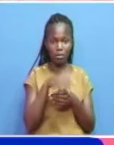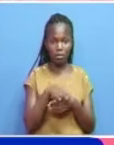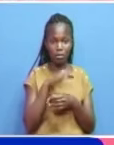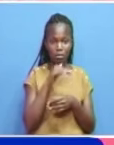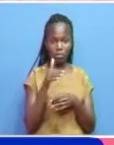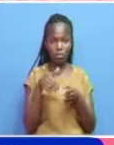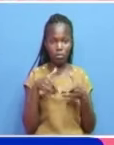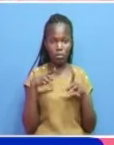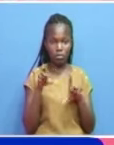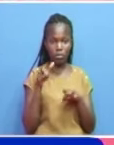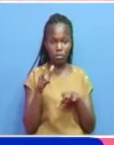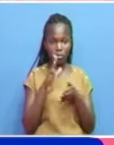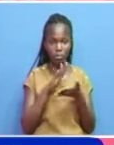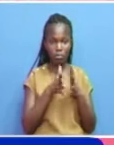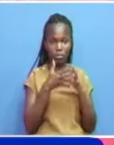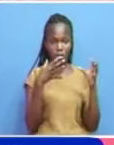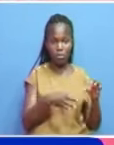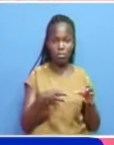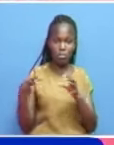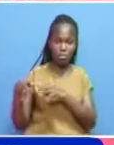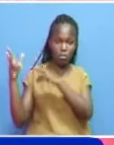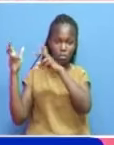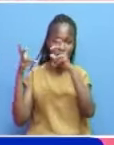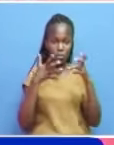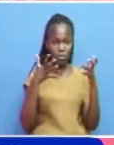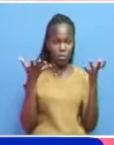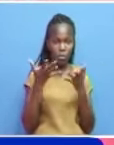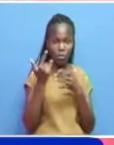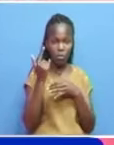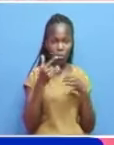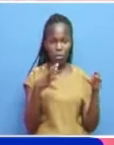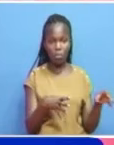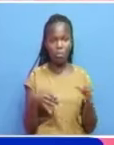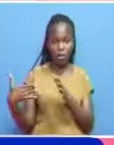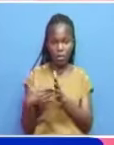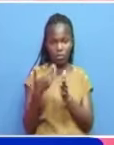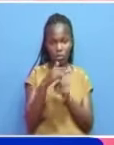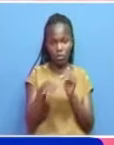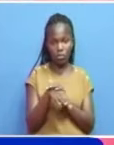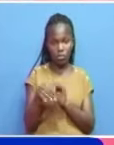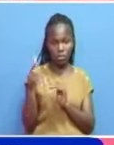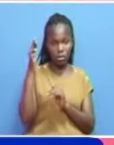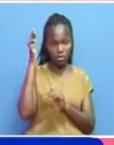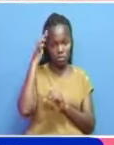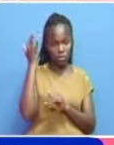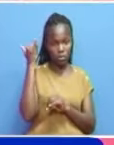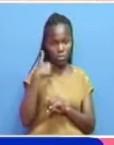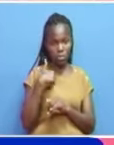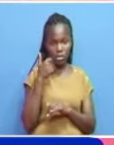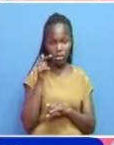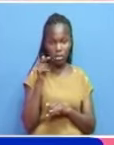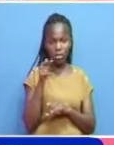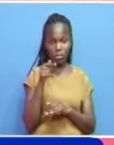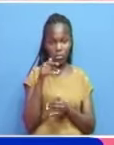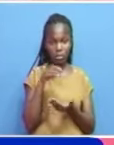allow this thing to become a community issue, where it is one community against all the others, and that's why I'm saying, hii kiti ya